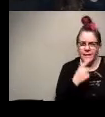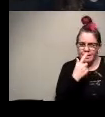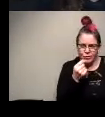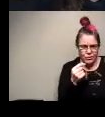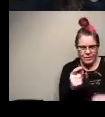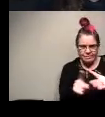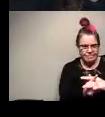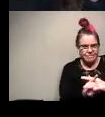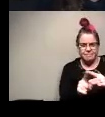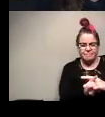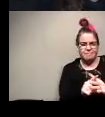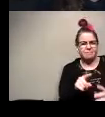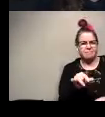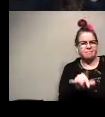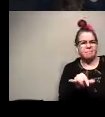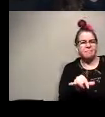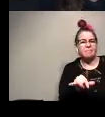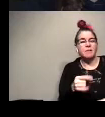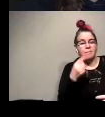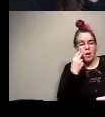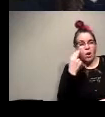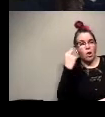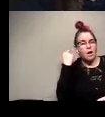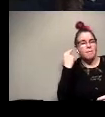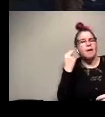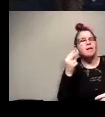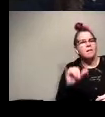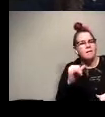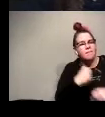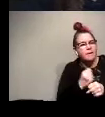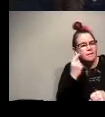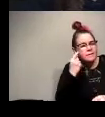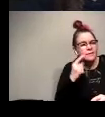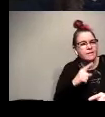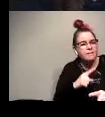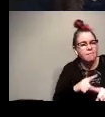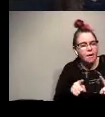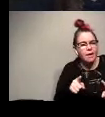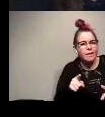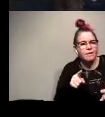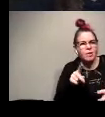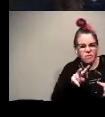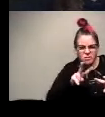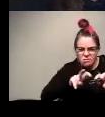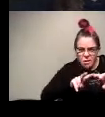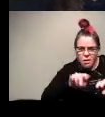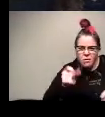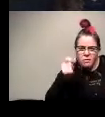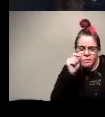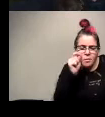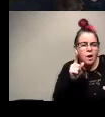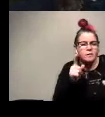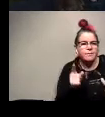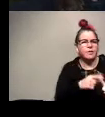that in retrospect make a lot of sense, but were kind of a surprise when we first saw